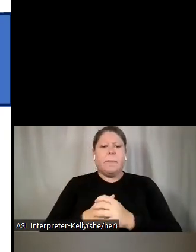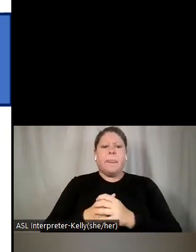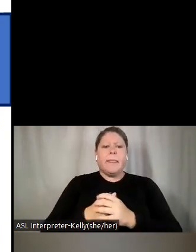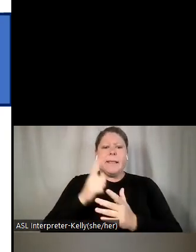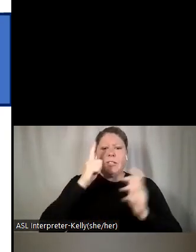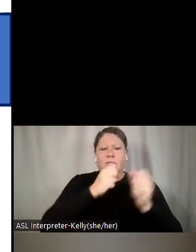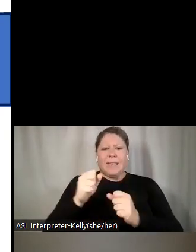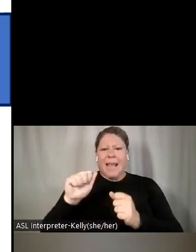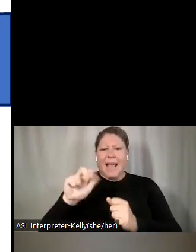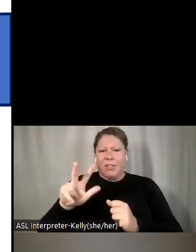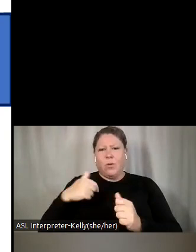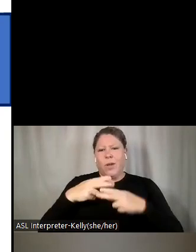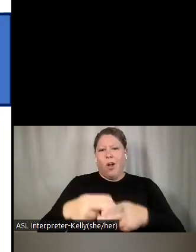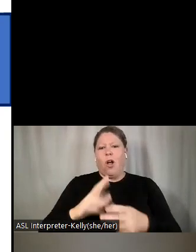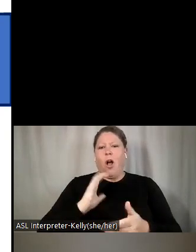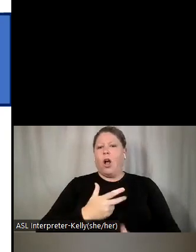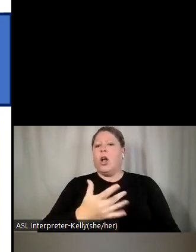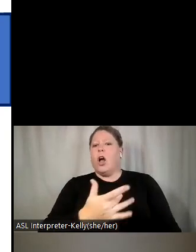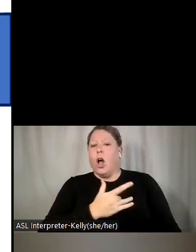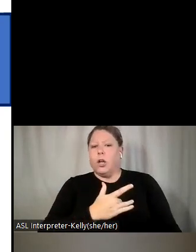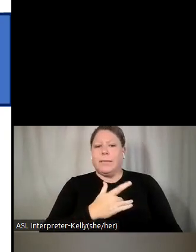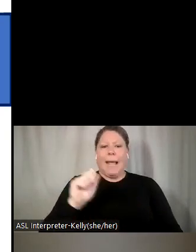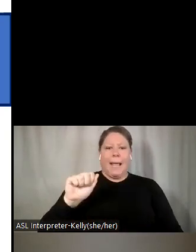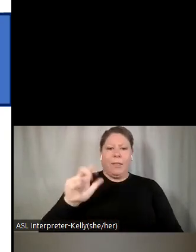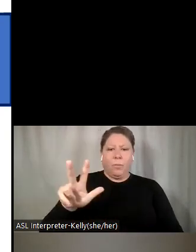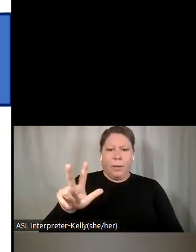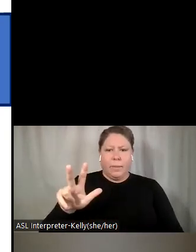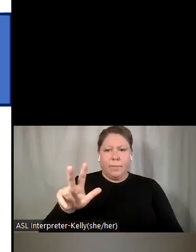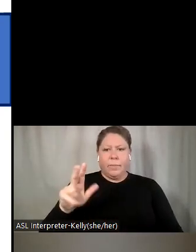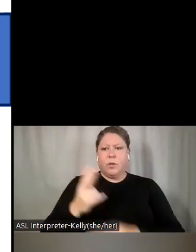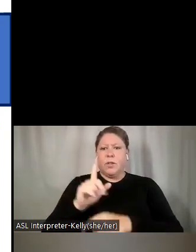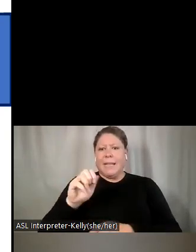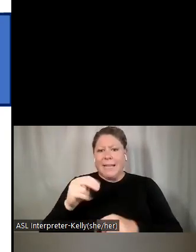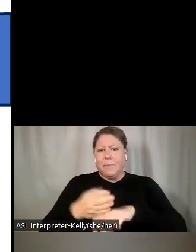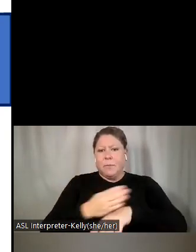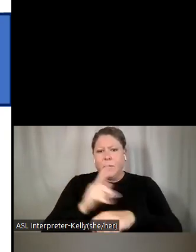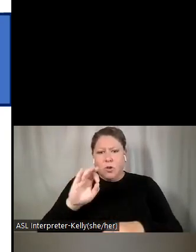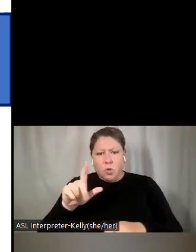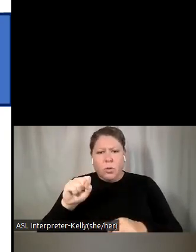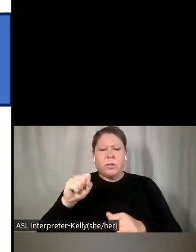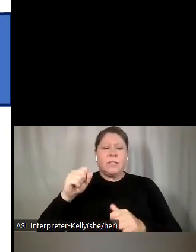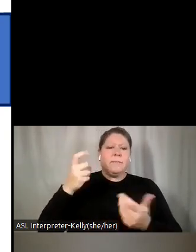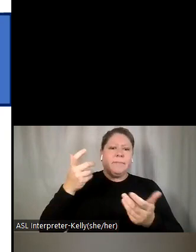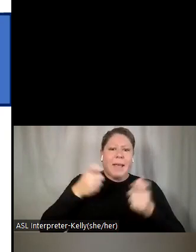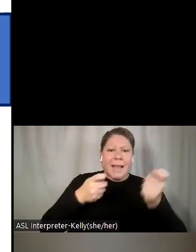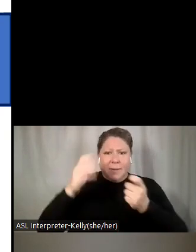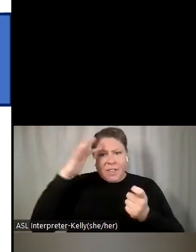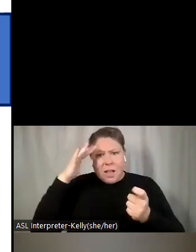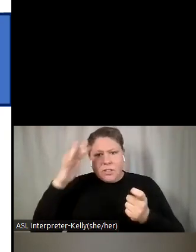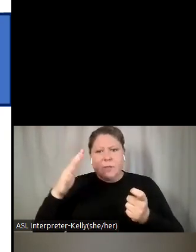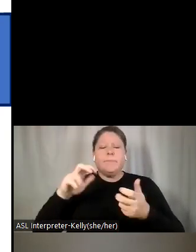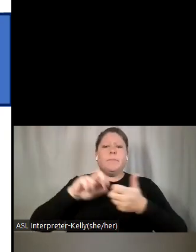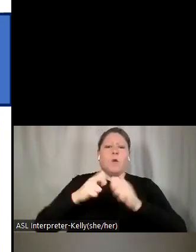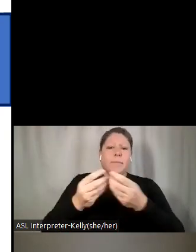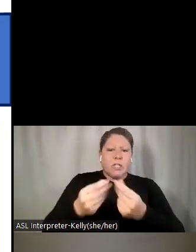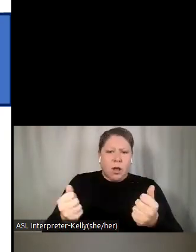Heart A3. We're using lean improvement tools, management philosophies, and problem solving, such as that A3 process I